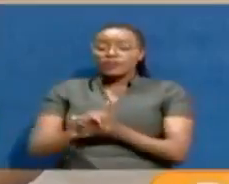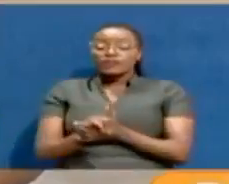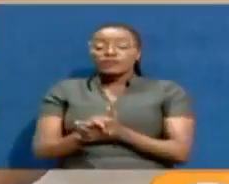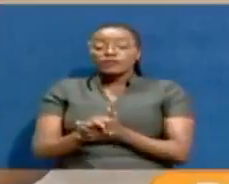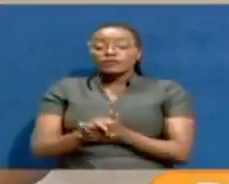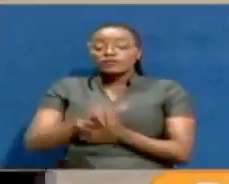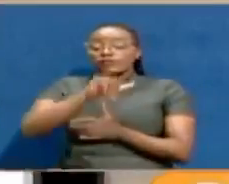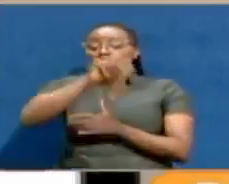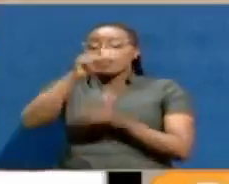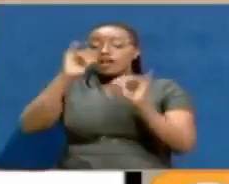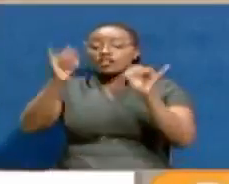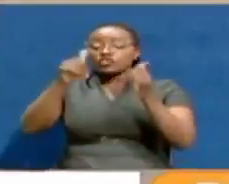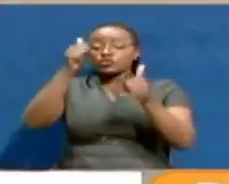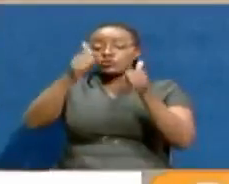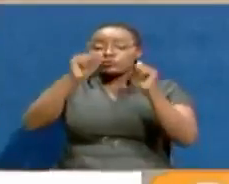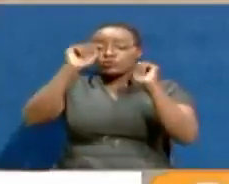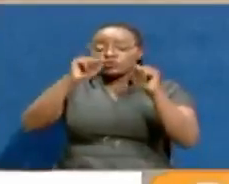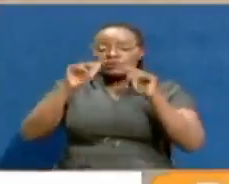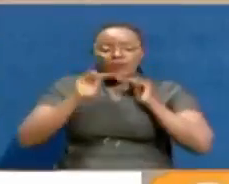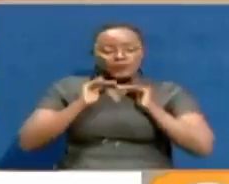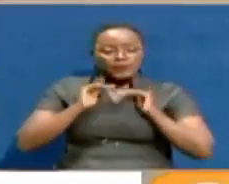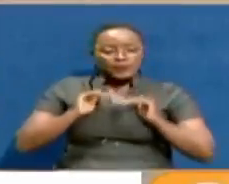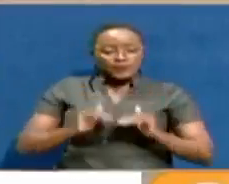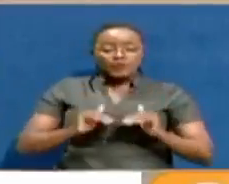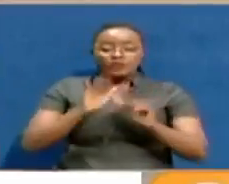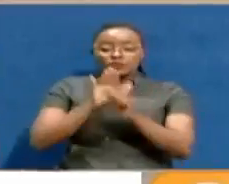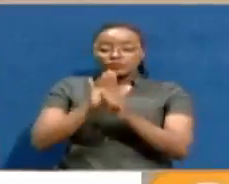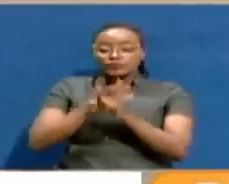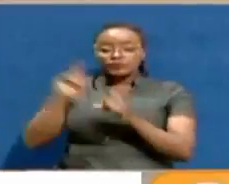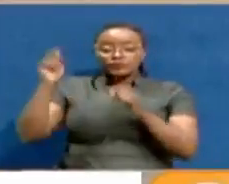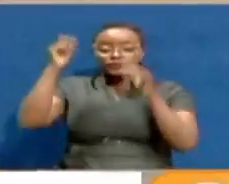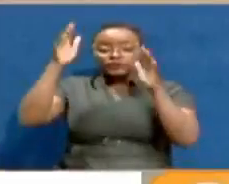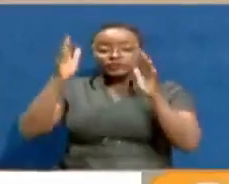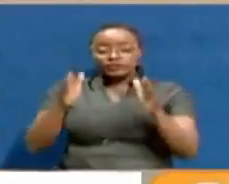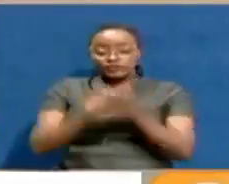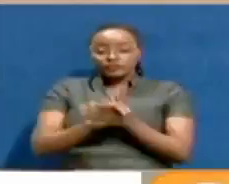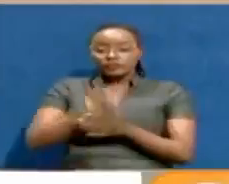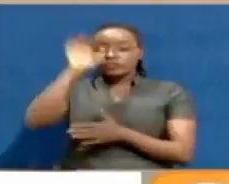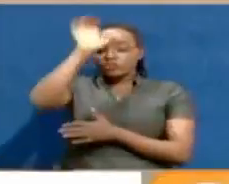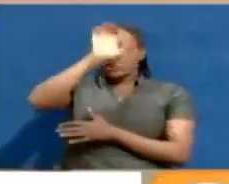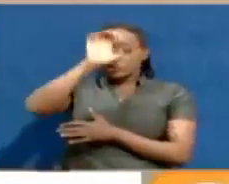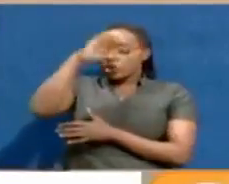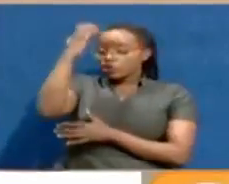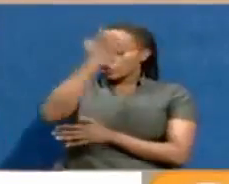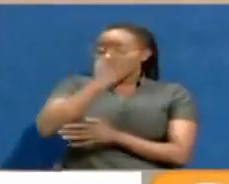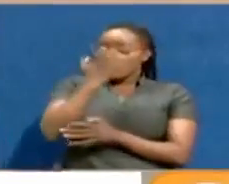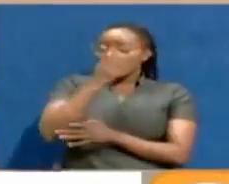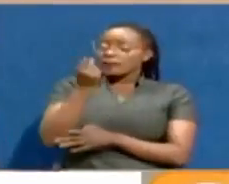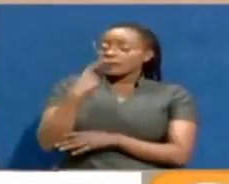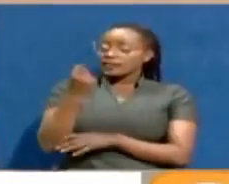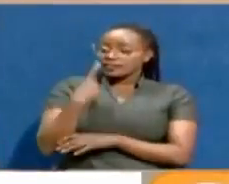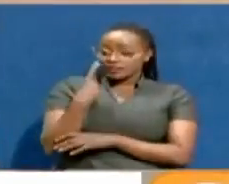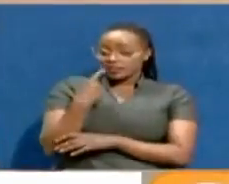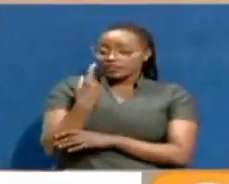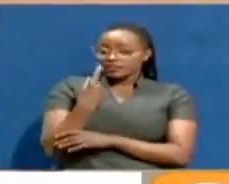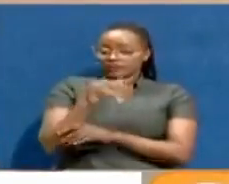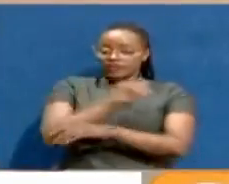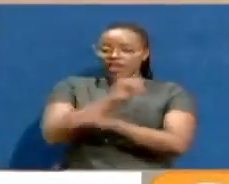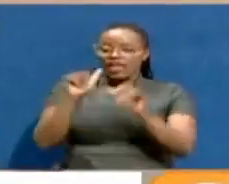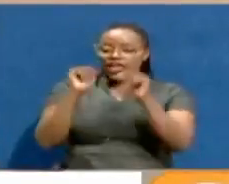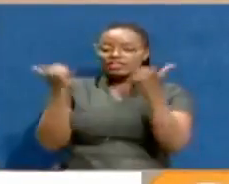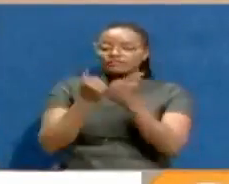Now to some news that could bring relief to many Kenyans. The European Medicine Agency has ruled that